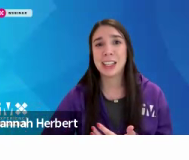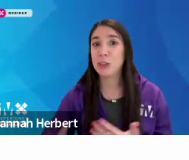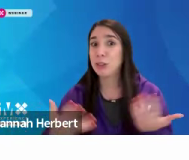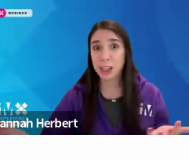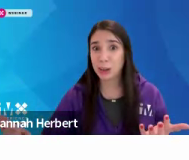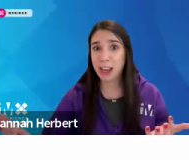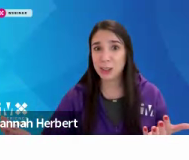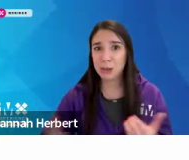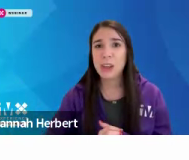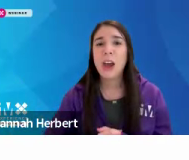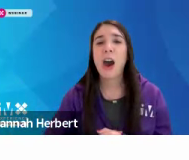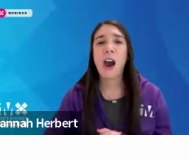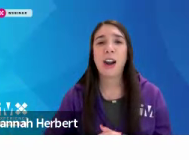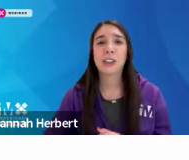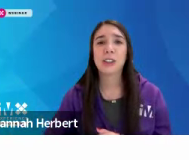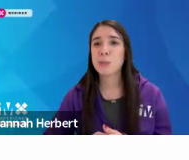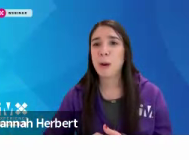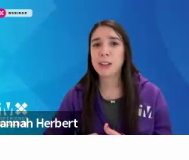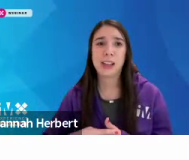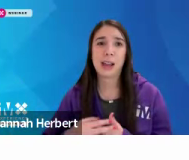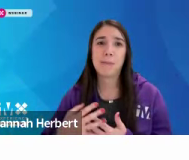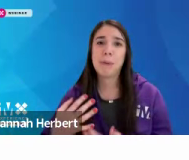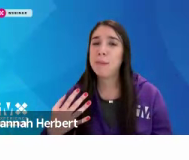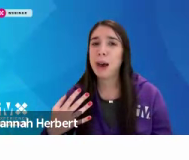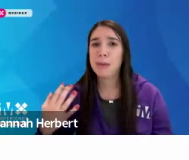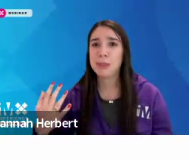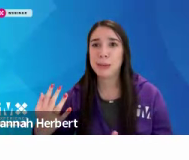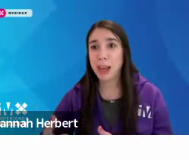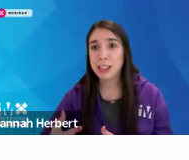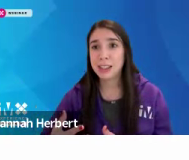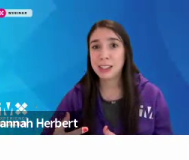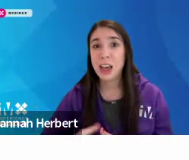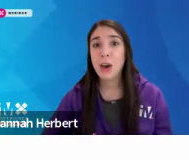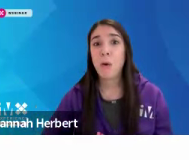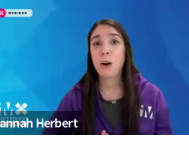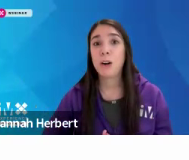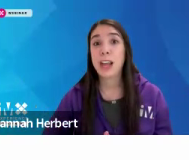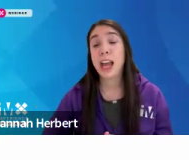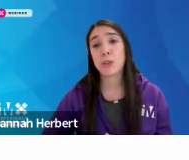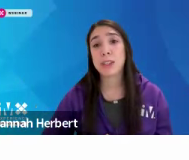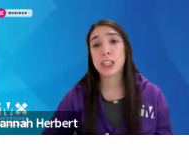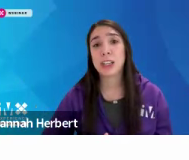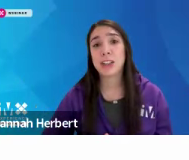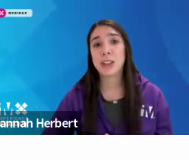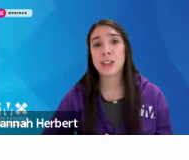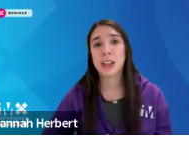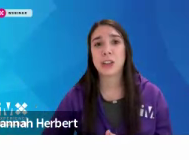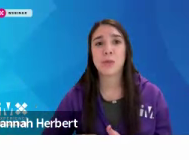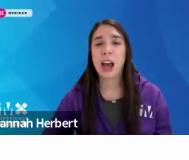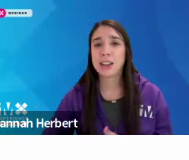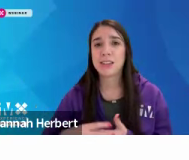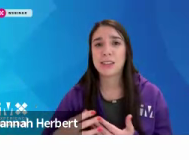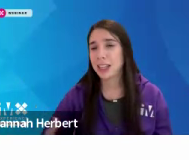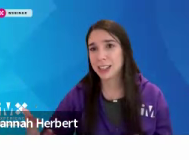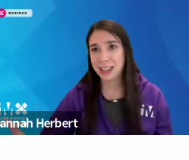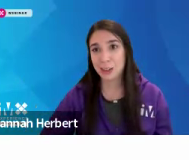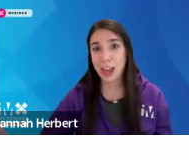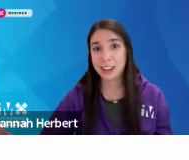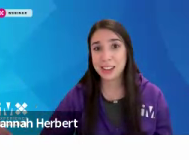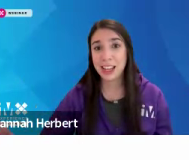have seen teachers like you guys use are loose parts like pom-poms and buttons, or natural materials such as